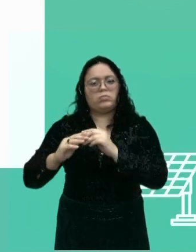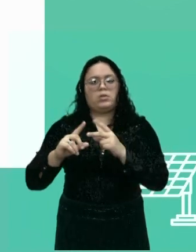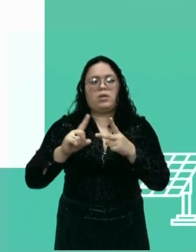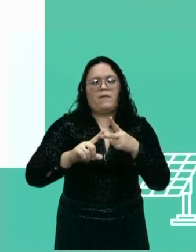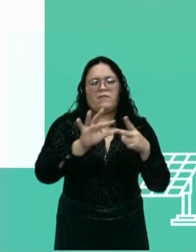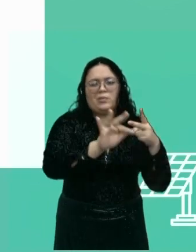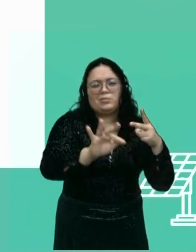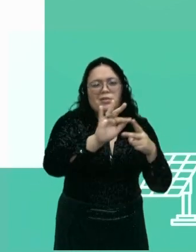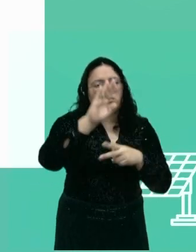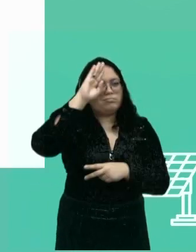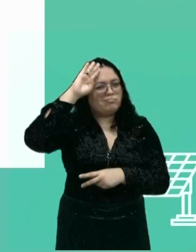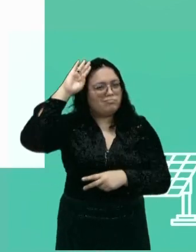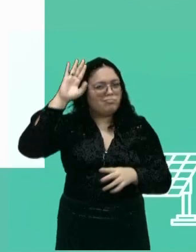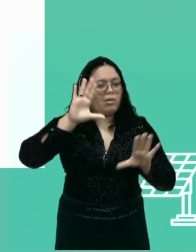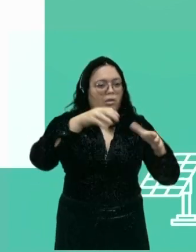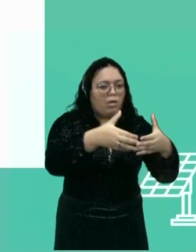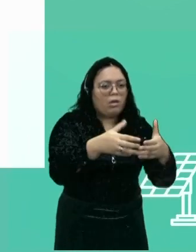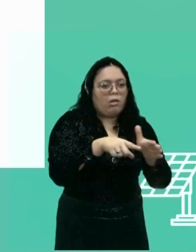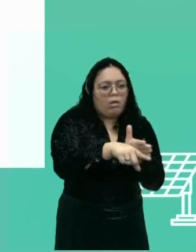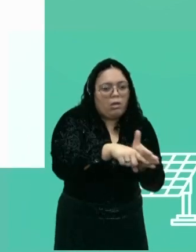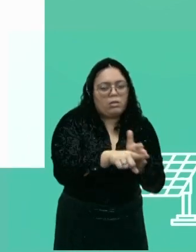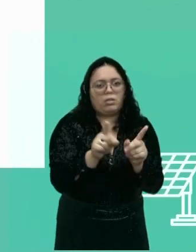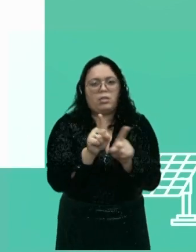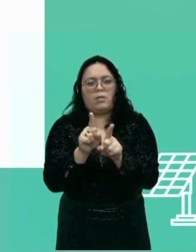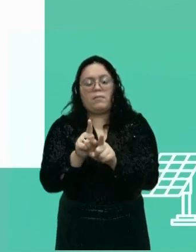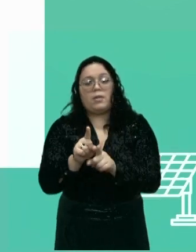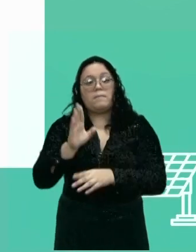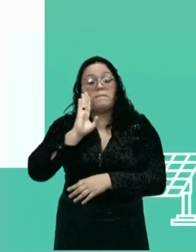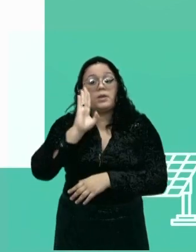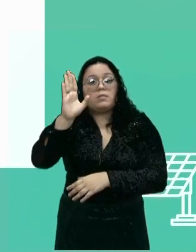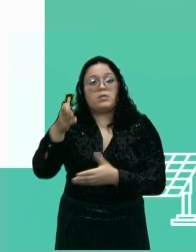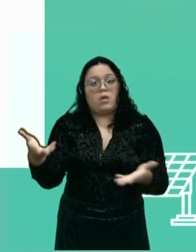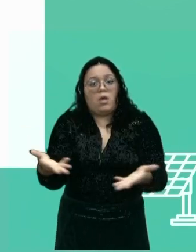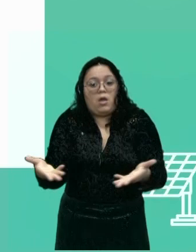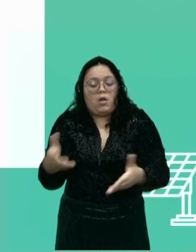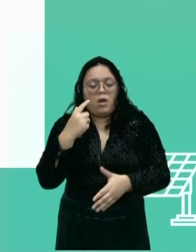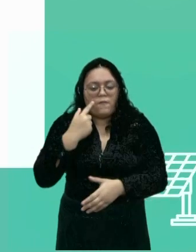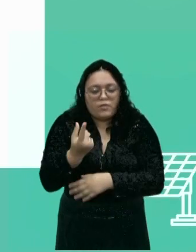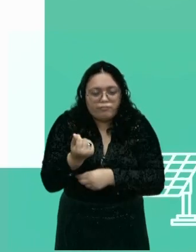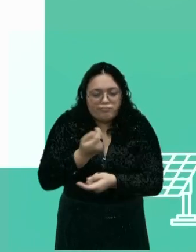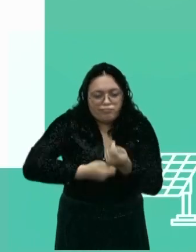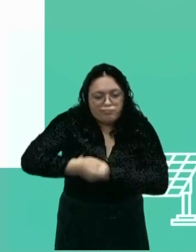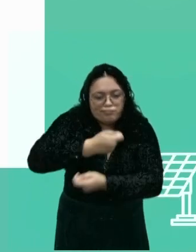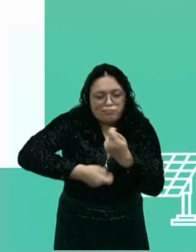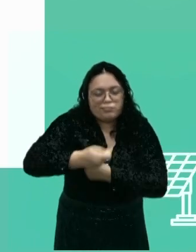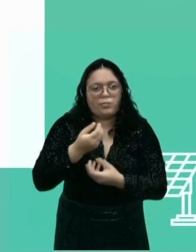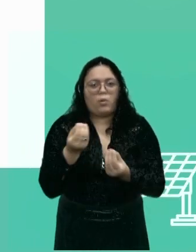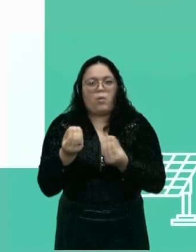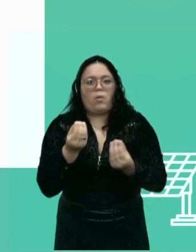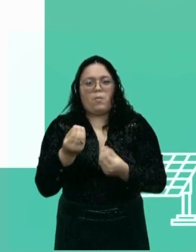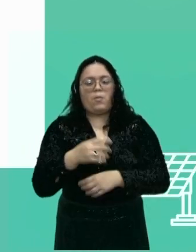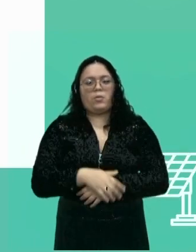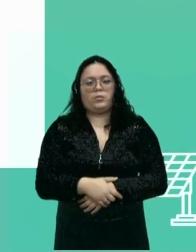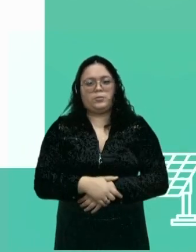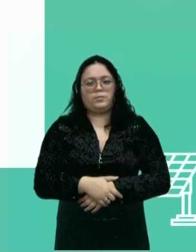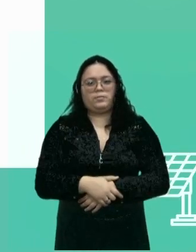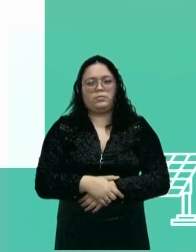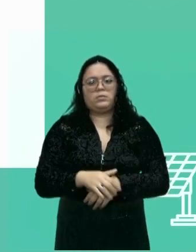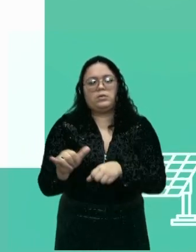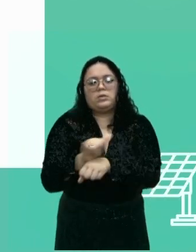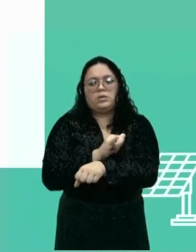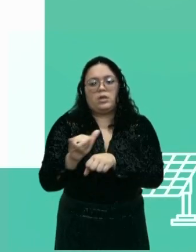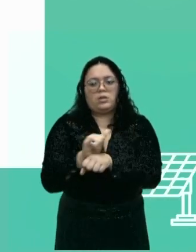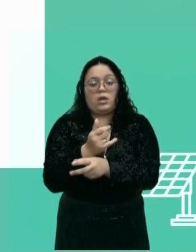net zero hydrogen fund. Second of all, the design of the UK's hydrogen business model, which is designed